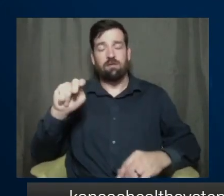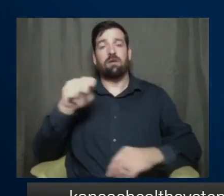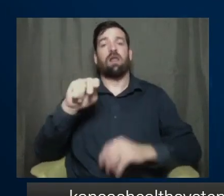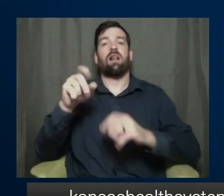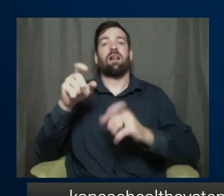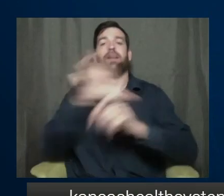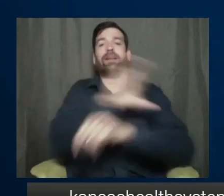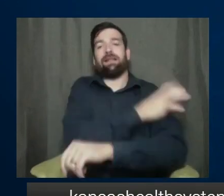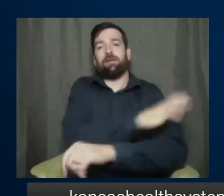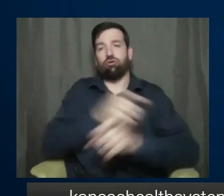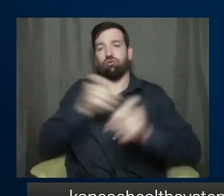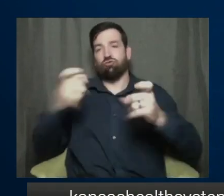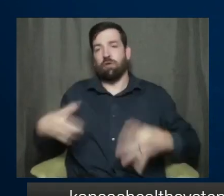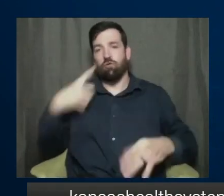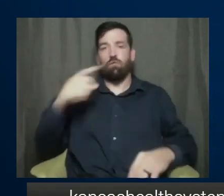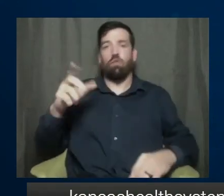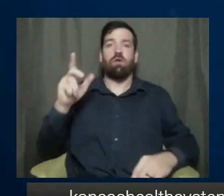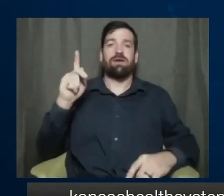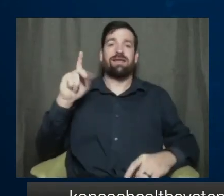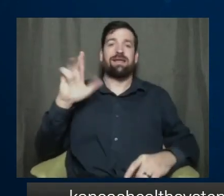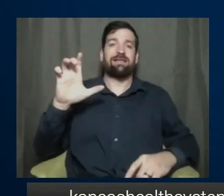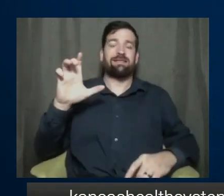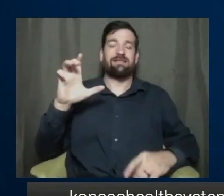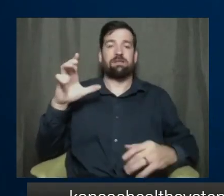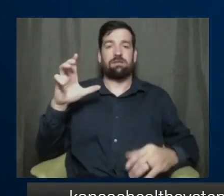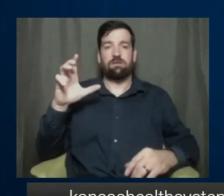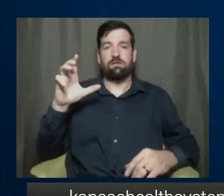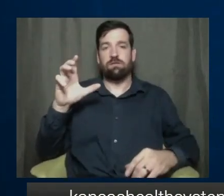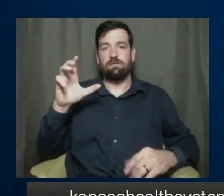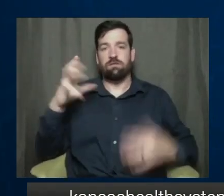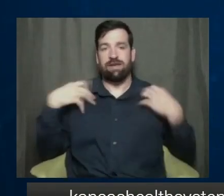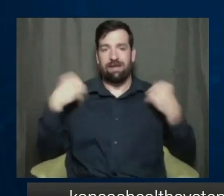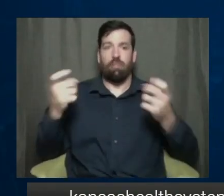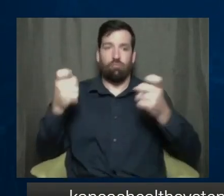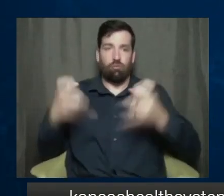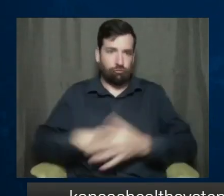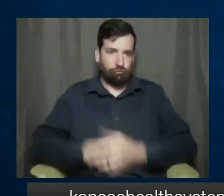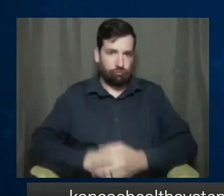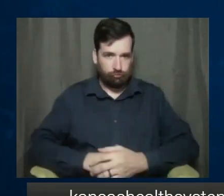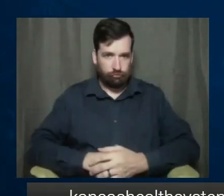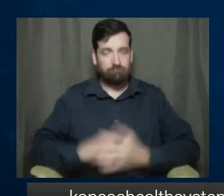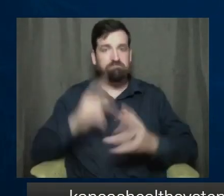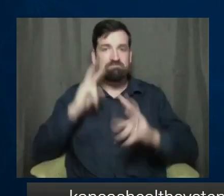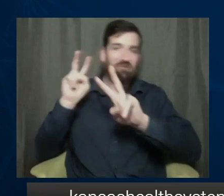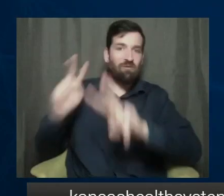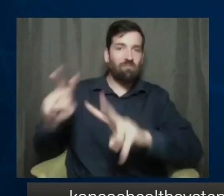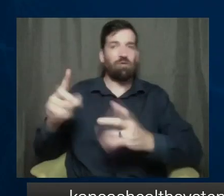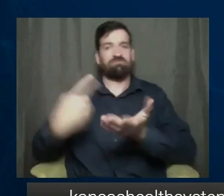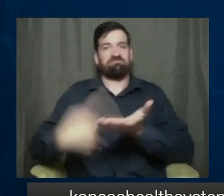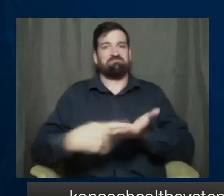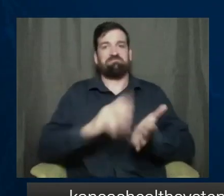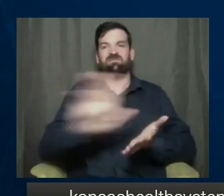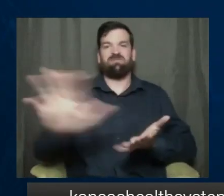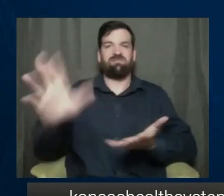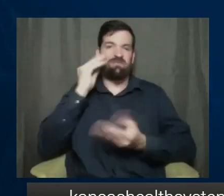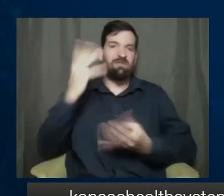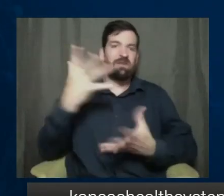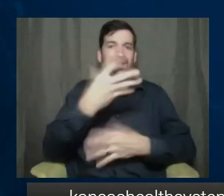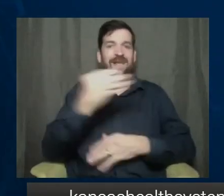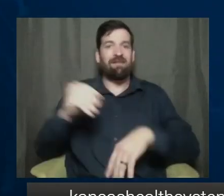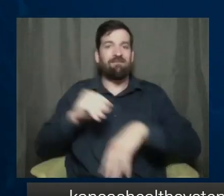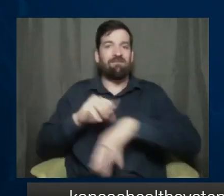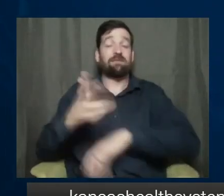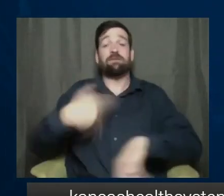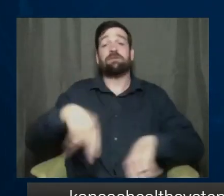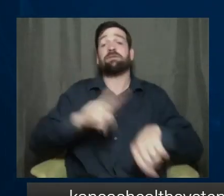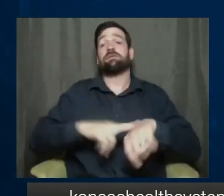Care Health Center. So good morning to everyone. Lots to discuss, and we are looking forward to your insight and advice. National Women's Health Week